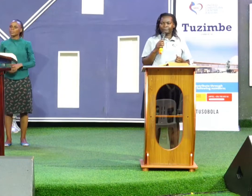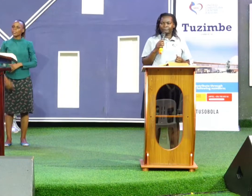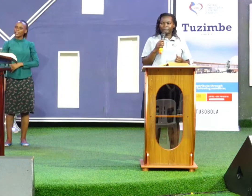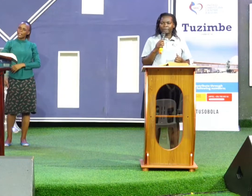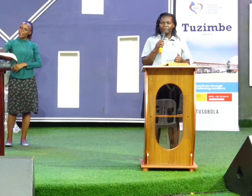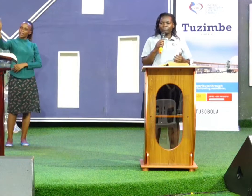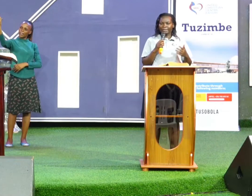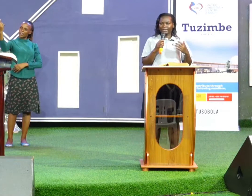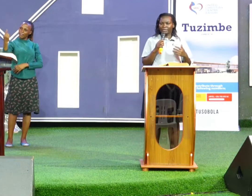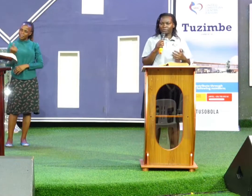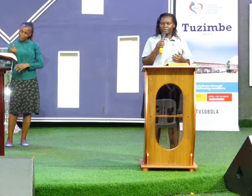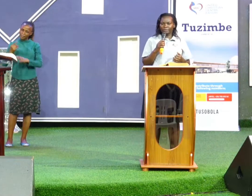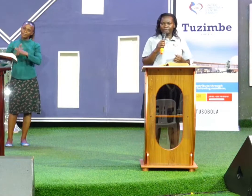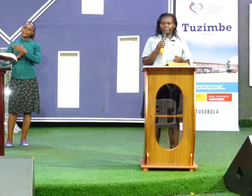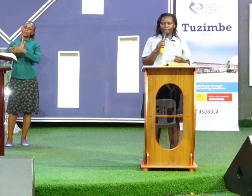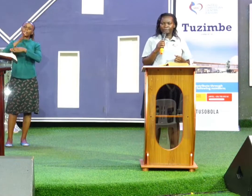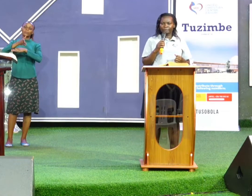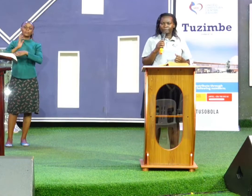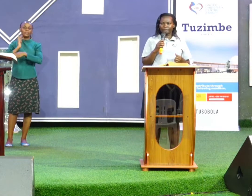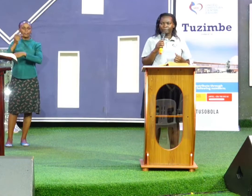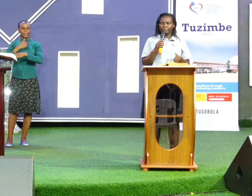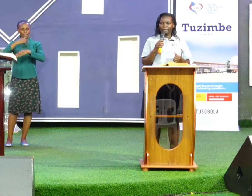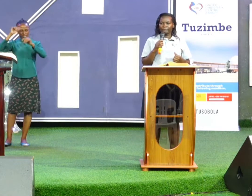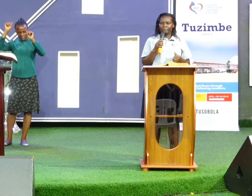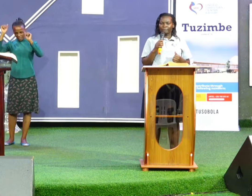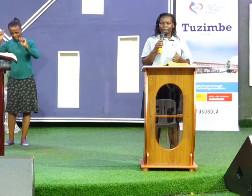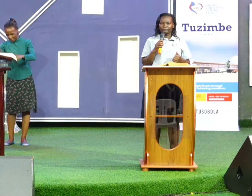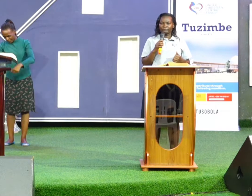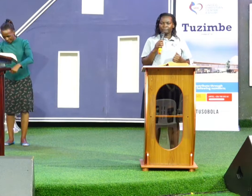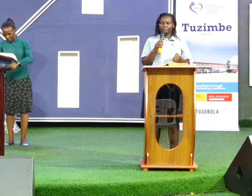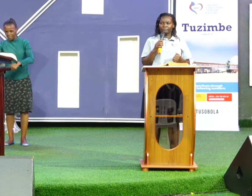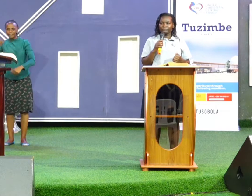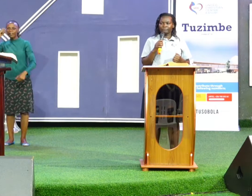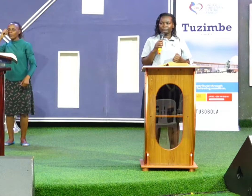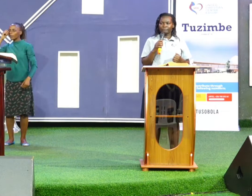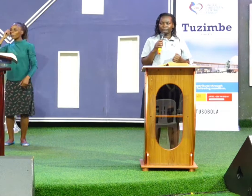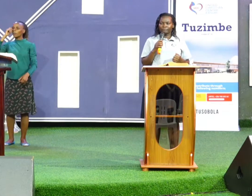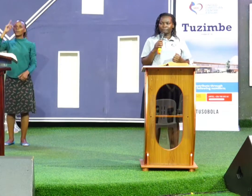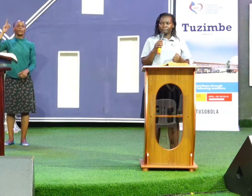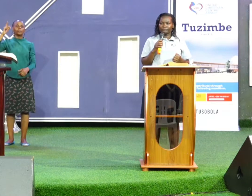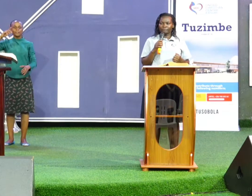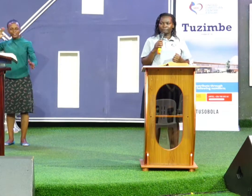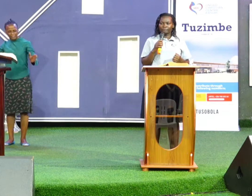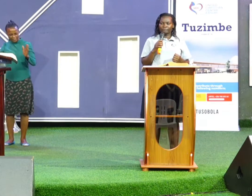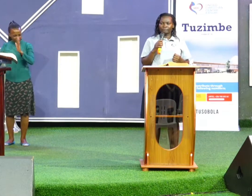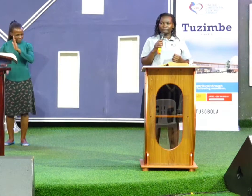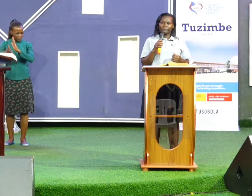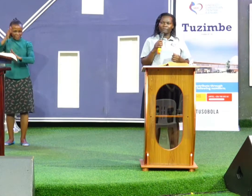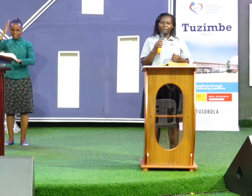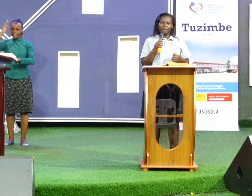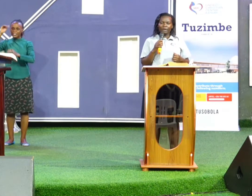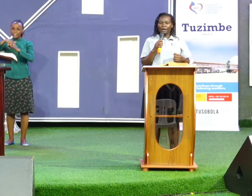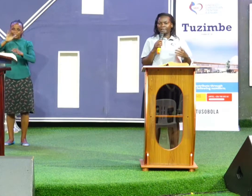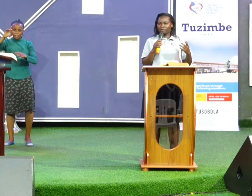comes over us, he can open at a click of mind and then you think of the solution